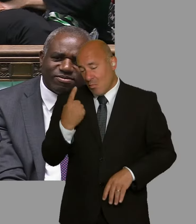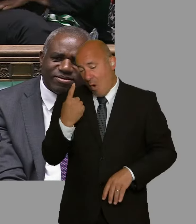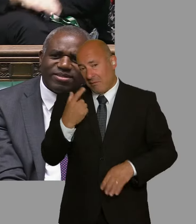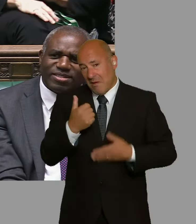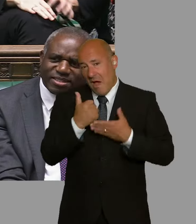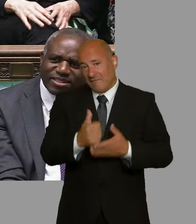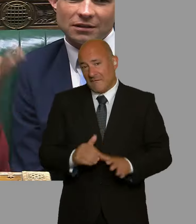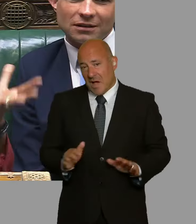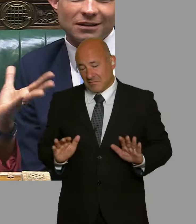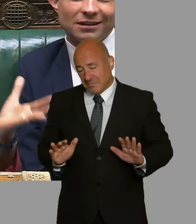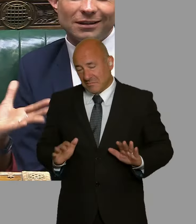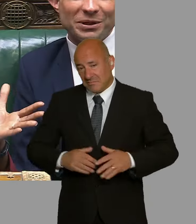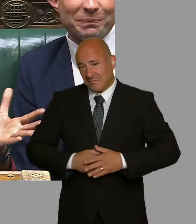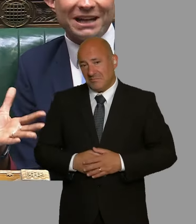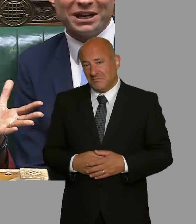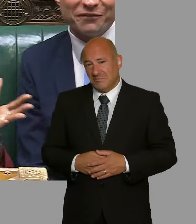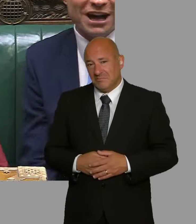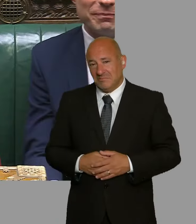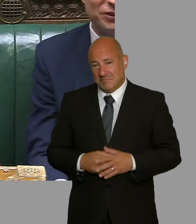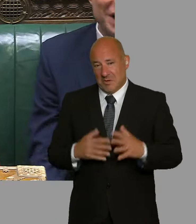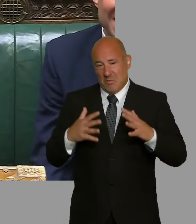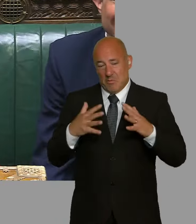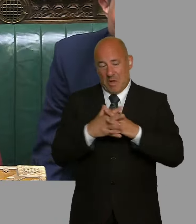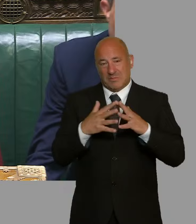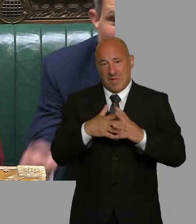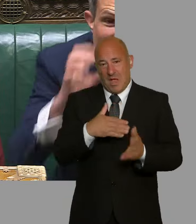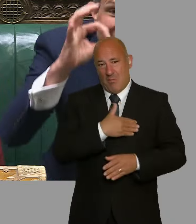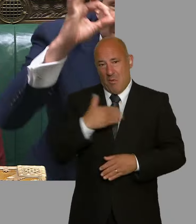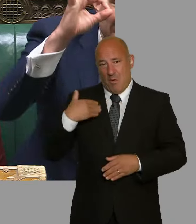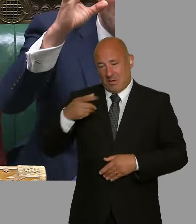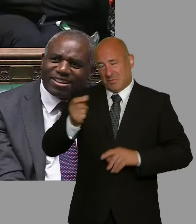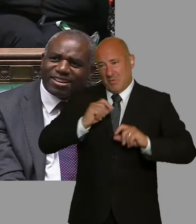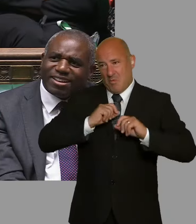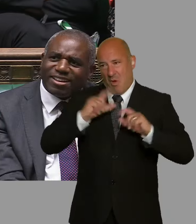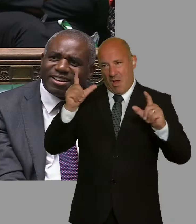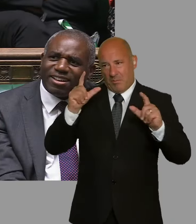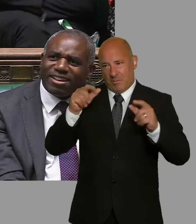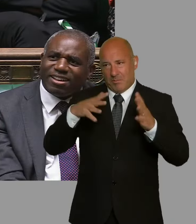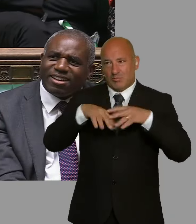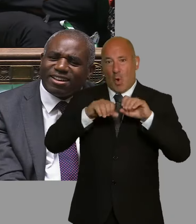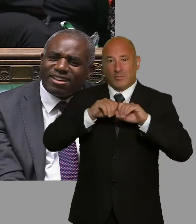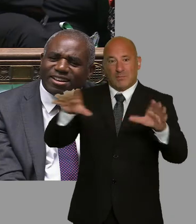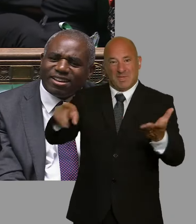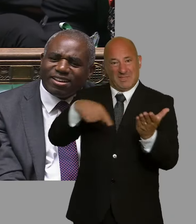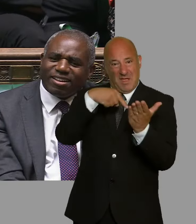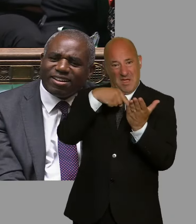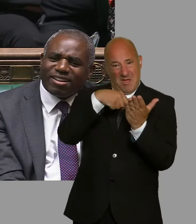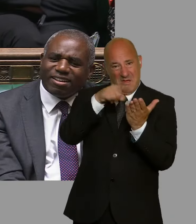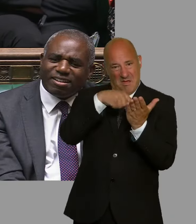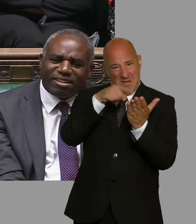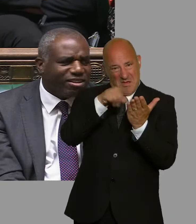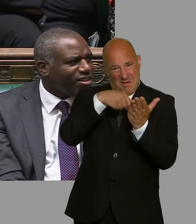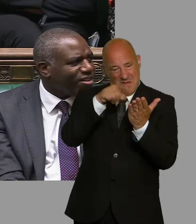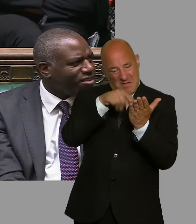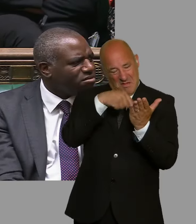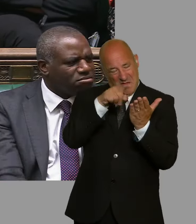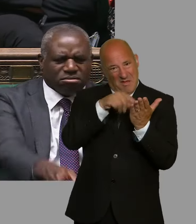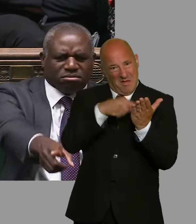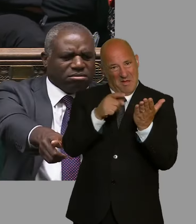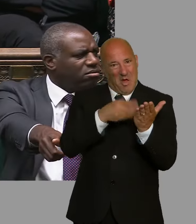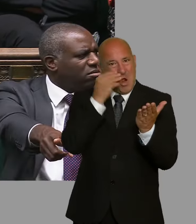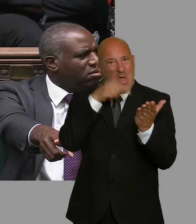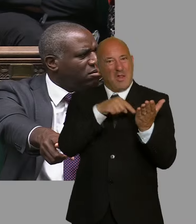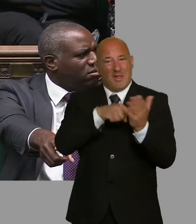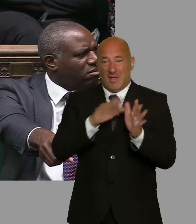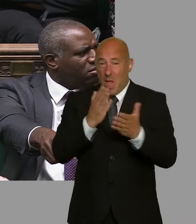50% tax on steel. And we're working in the US, and that will be coming down. We are working on it to bring it down to